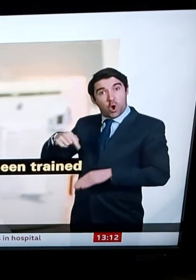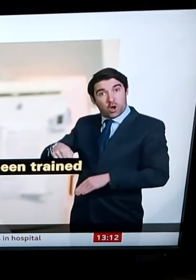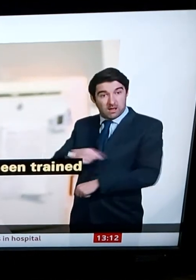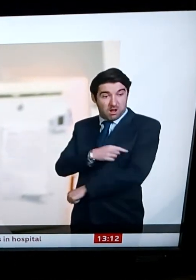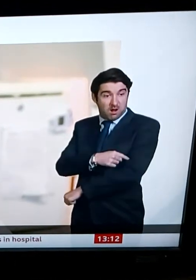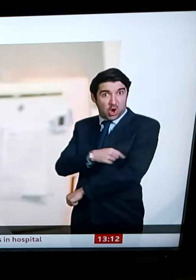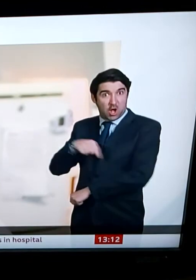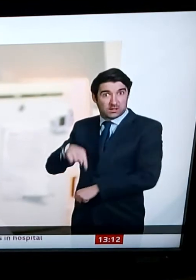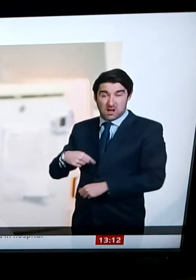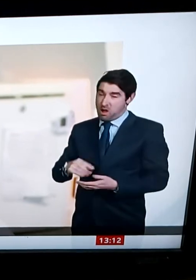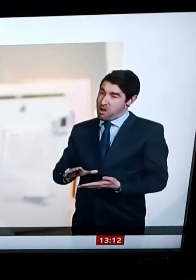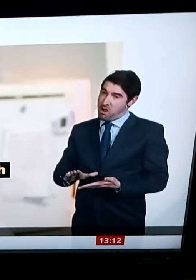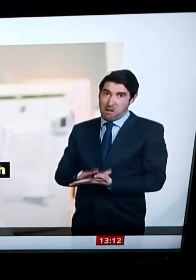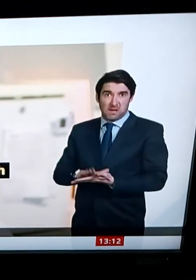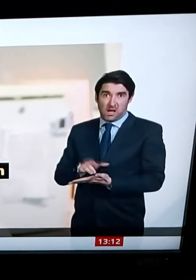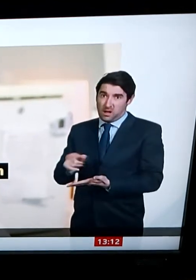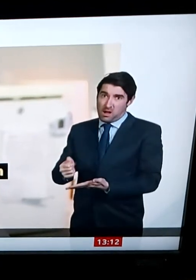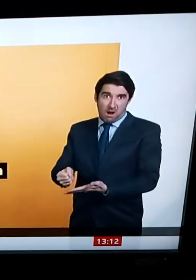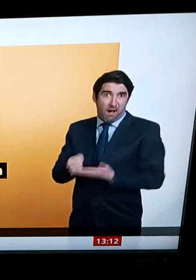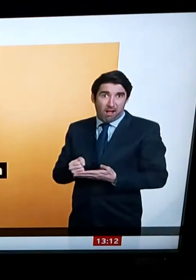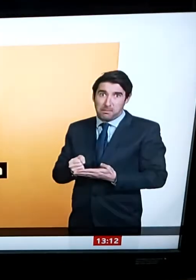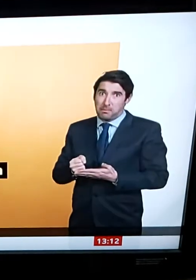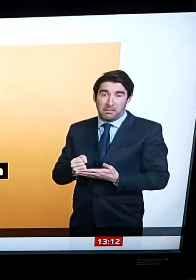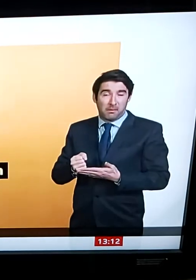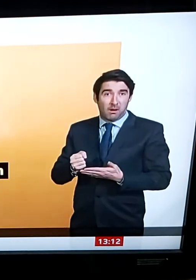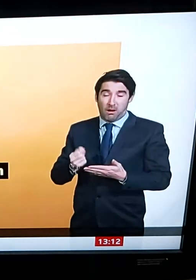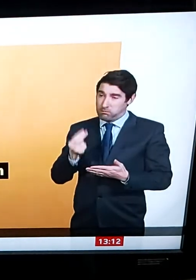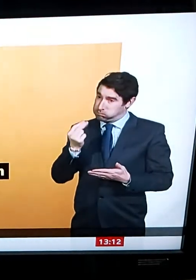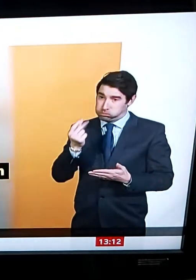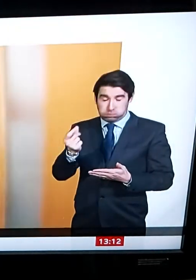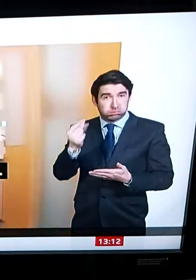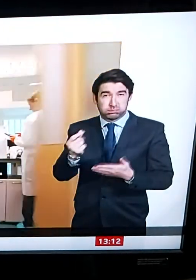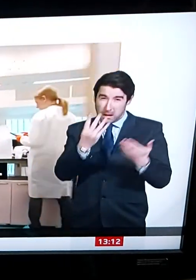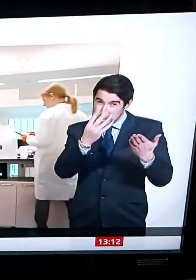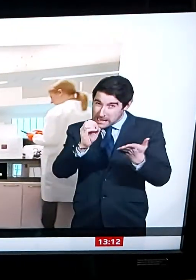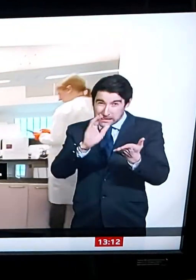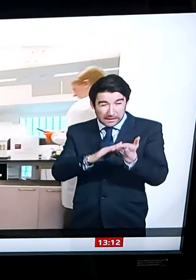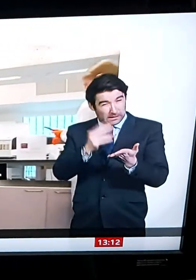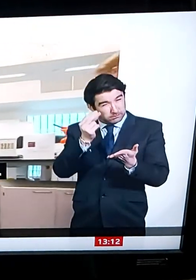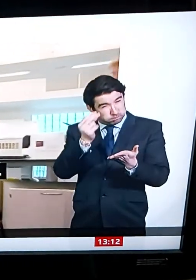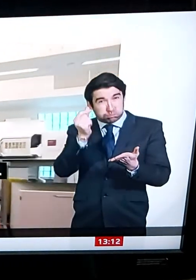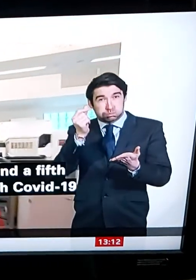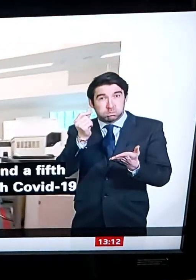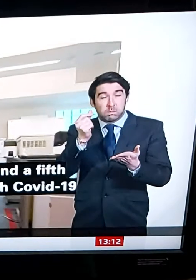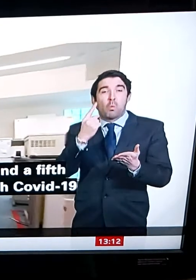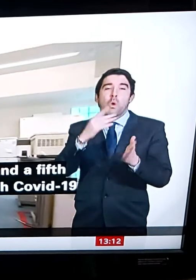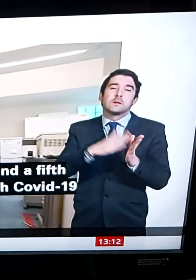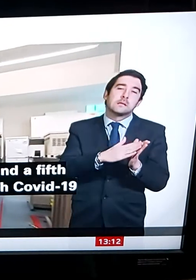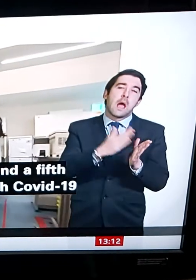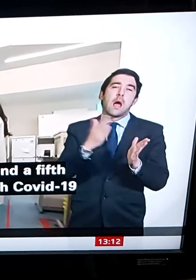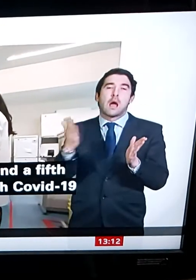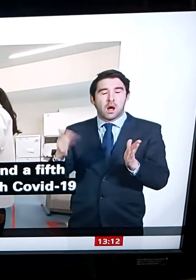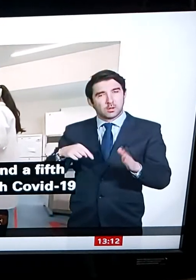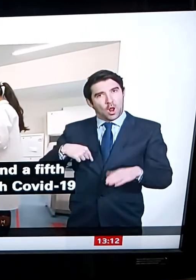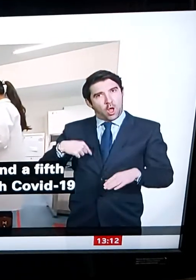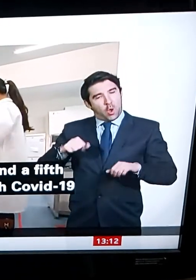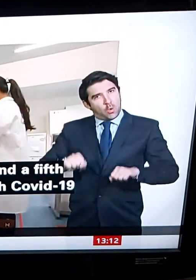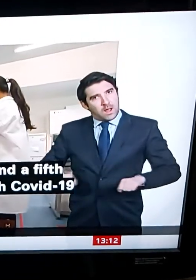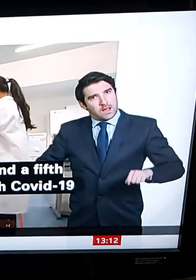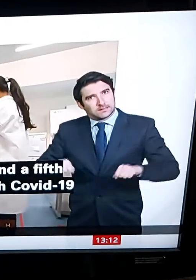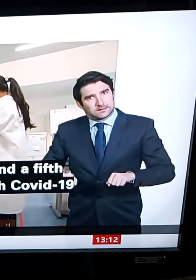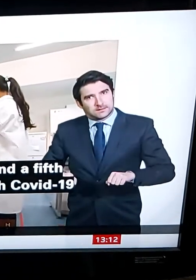an impact it can have in just a matter of a week. A quarter of doctors and a fifth of nurses are off work with COVID-19